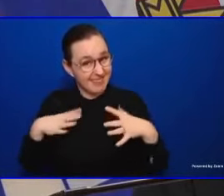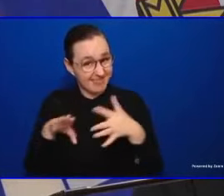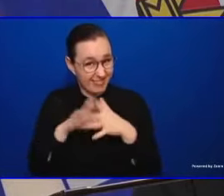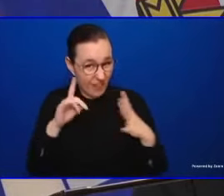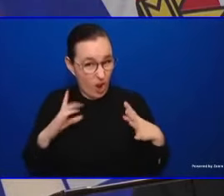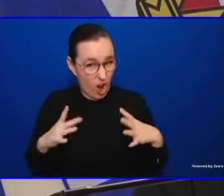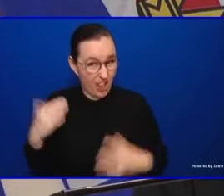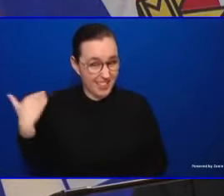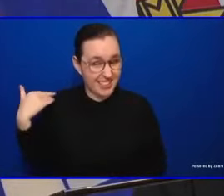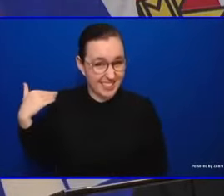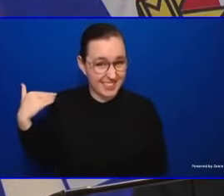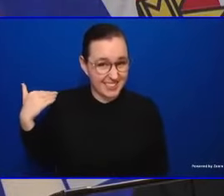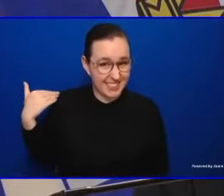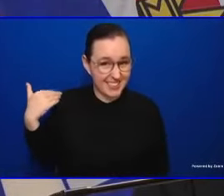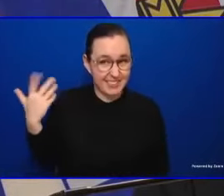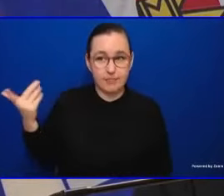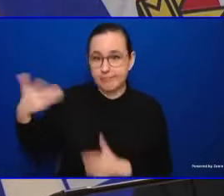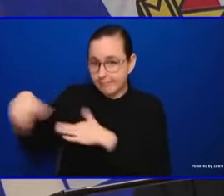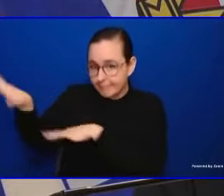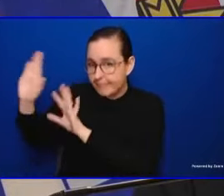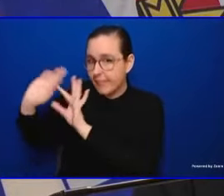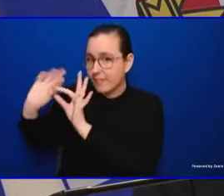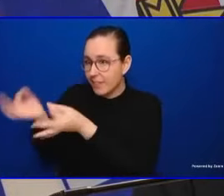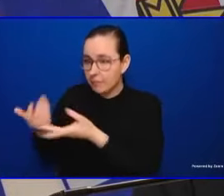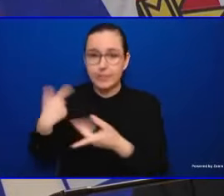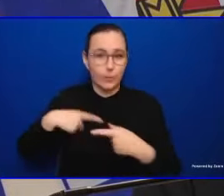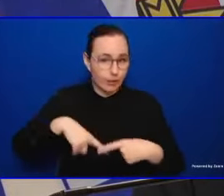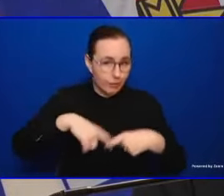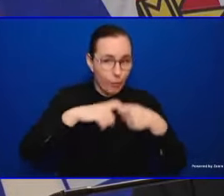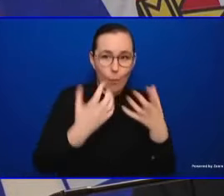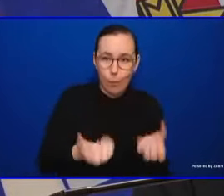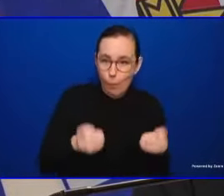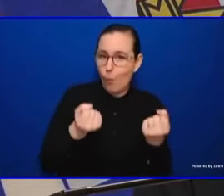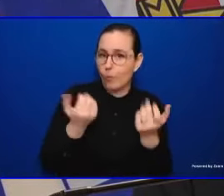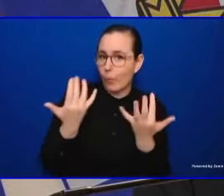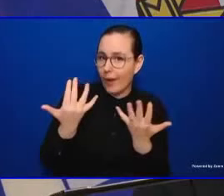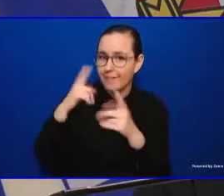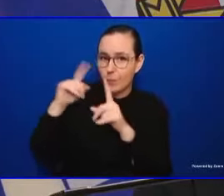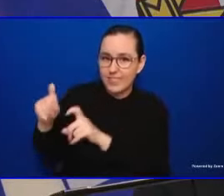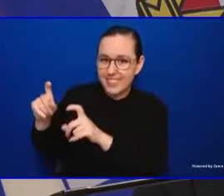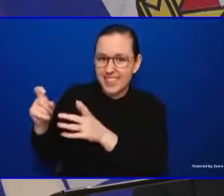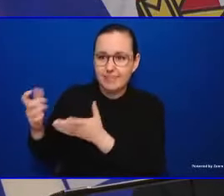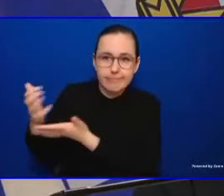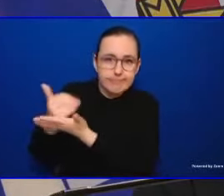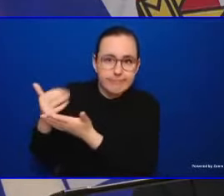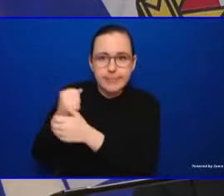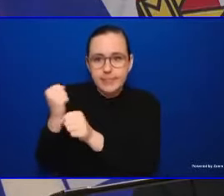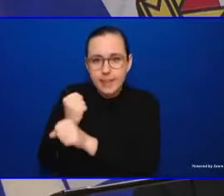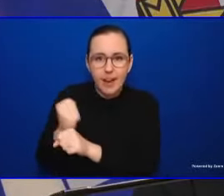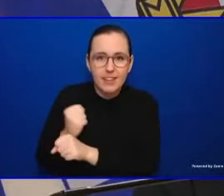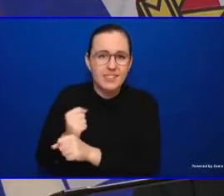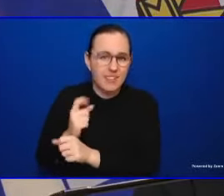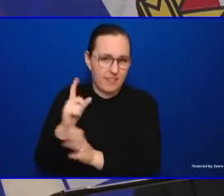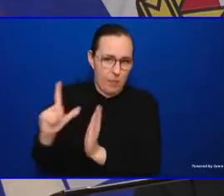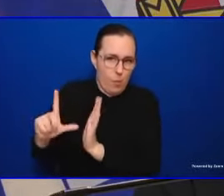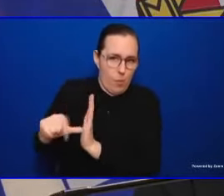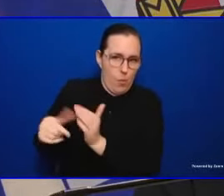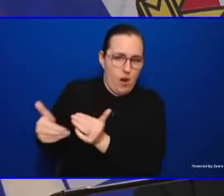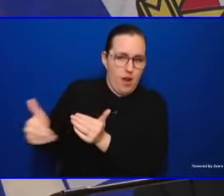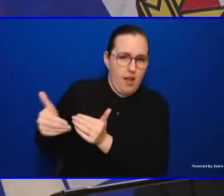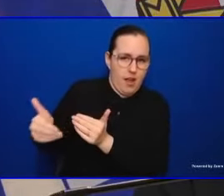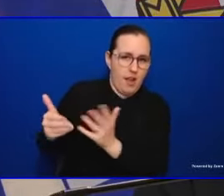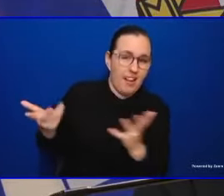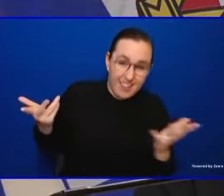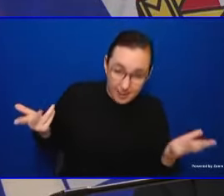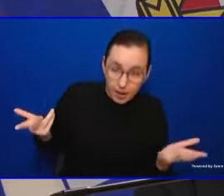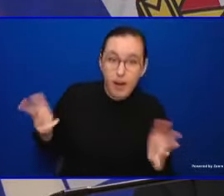suspended some of the data collection for a short period of time. But that's been now that they've been able